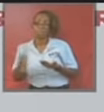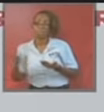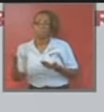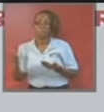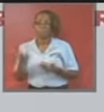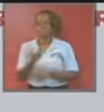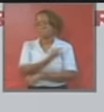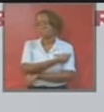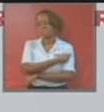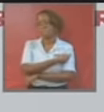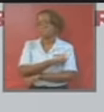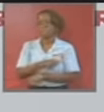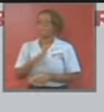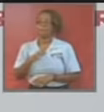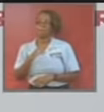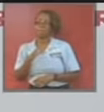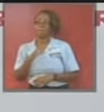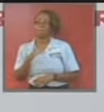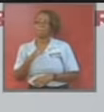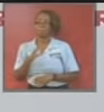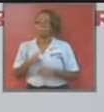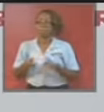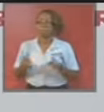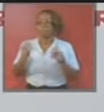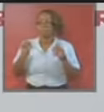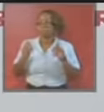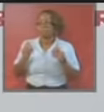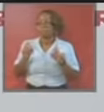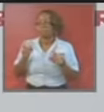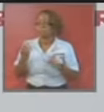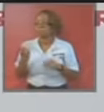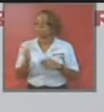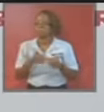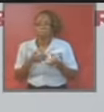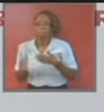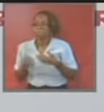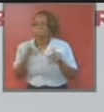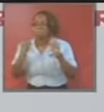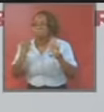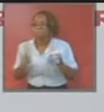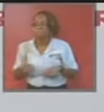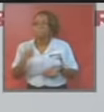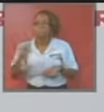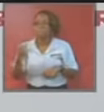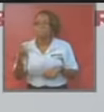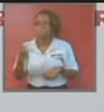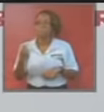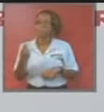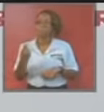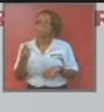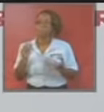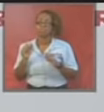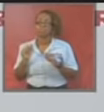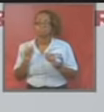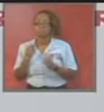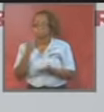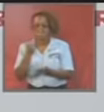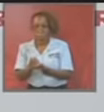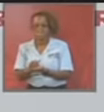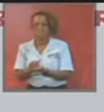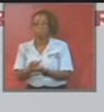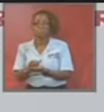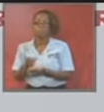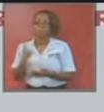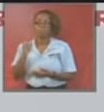be first WHO approved, and of course approved by our national TAG group as well, and they will be go